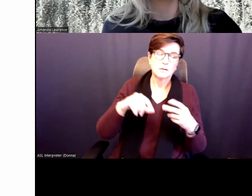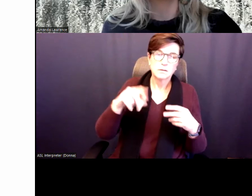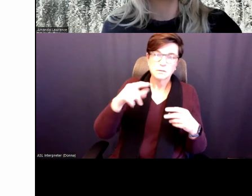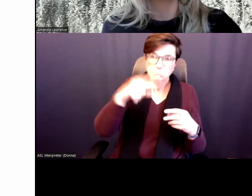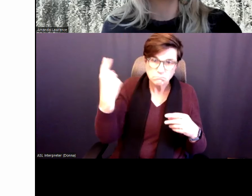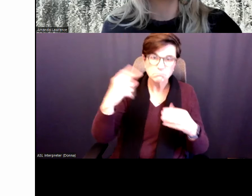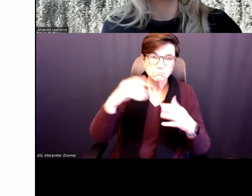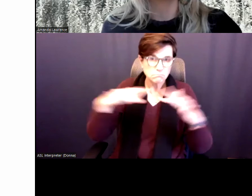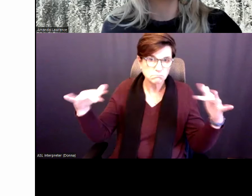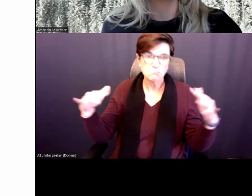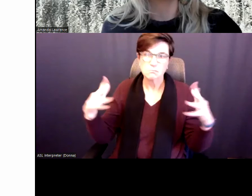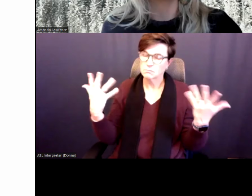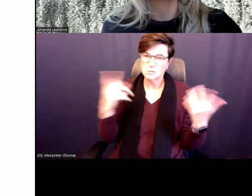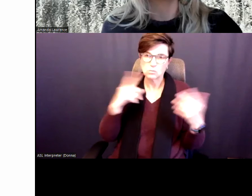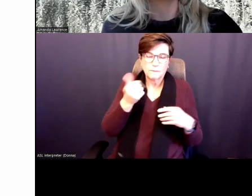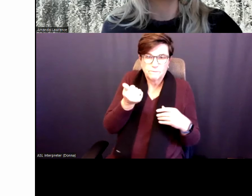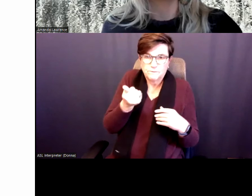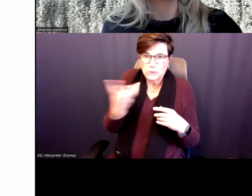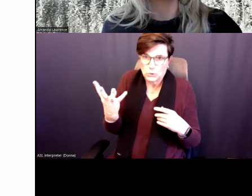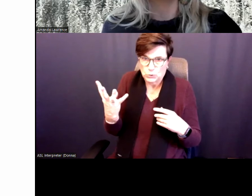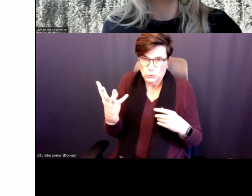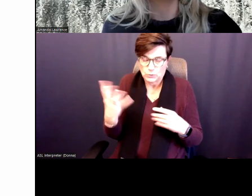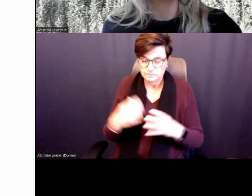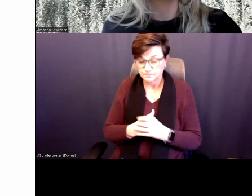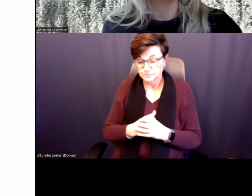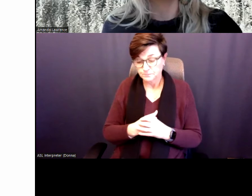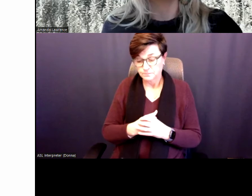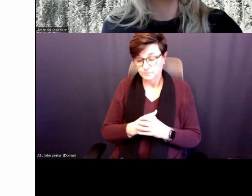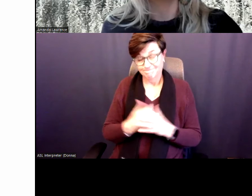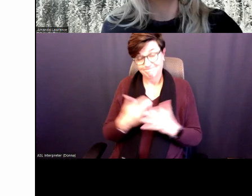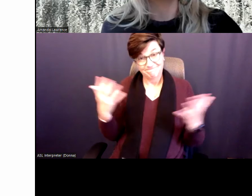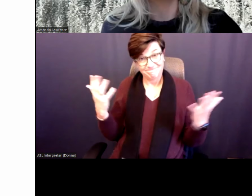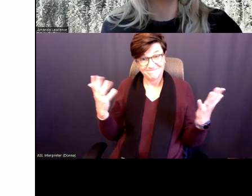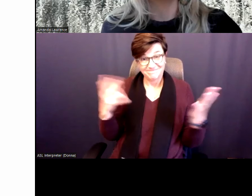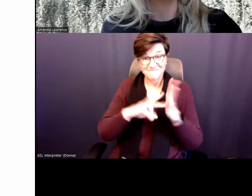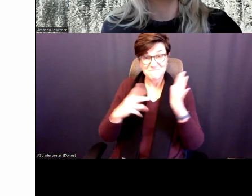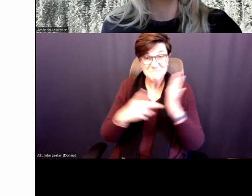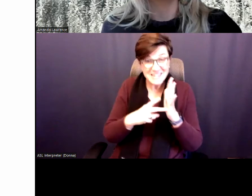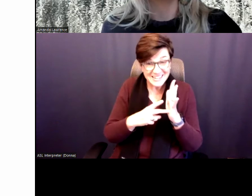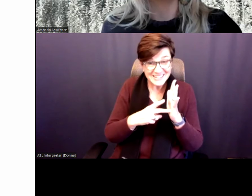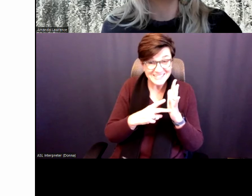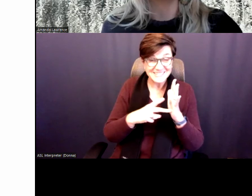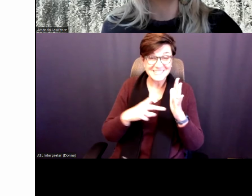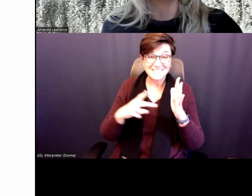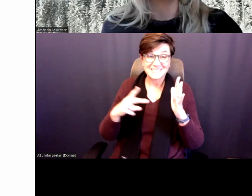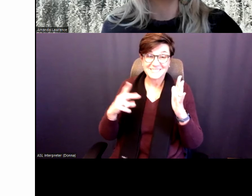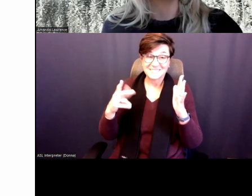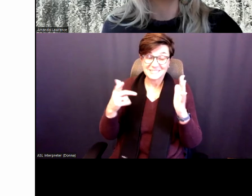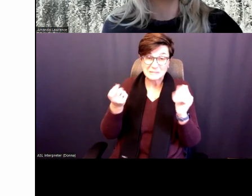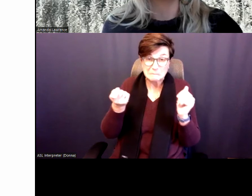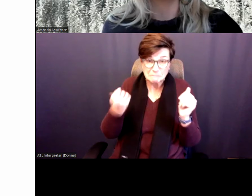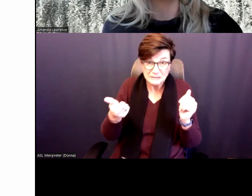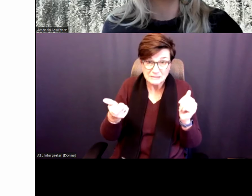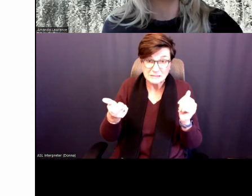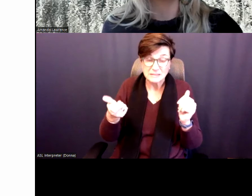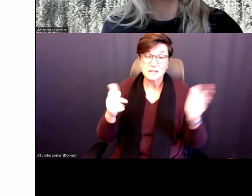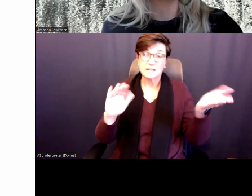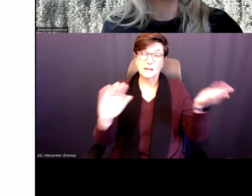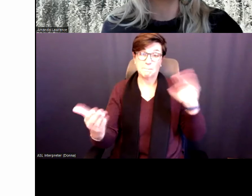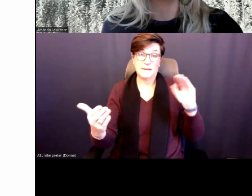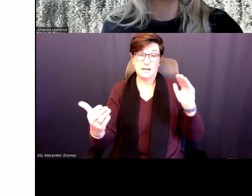And because there is such a small voice in comparison to the majority population, they